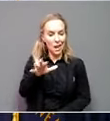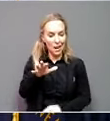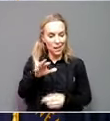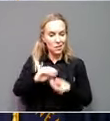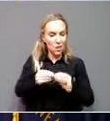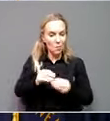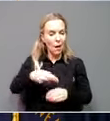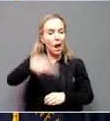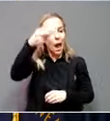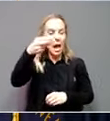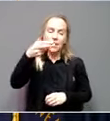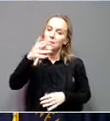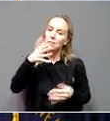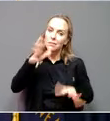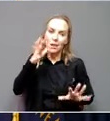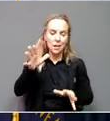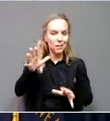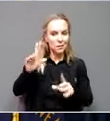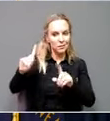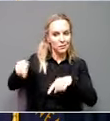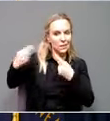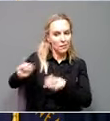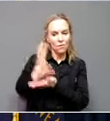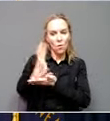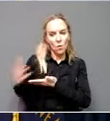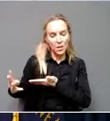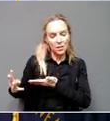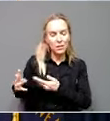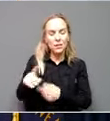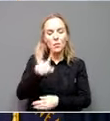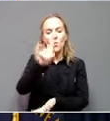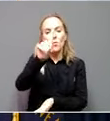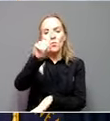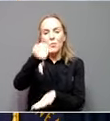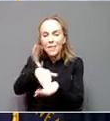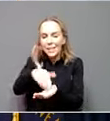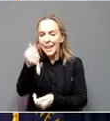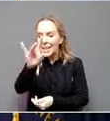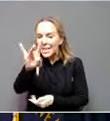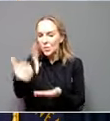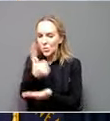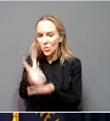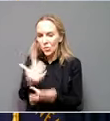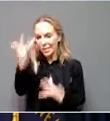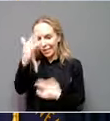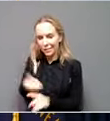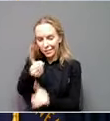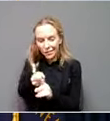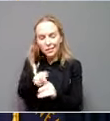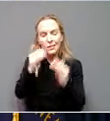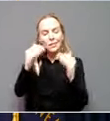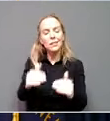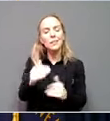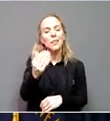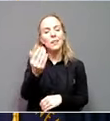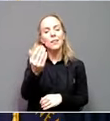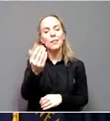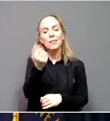highest Sunday in at least 4 weeks, 1,018 new cases, 15 new deaths,